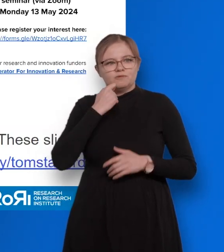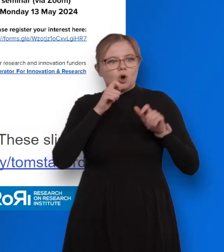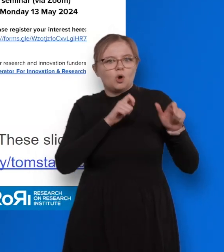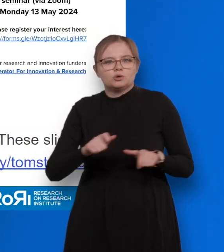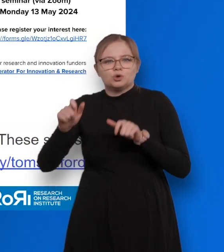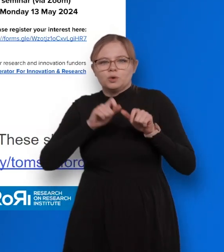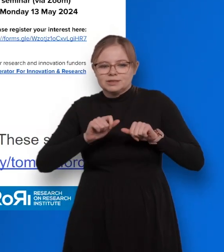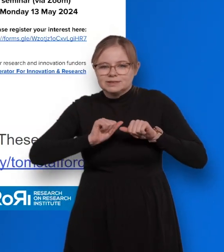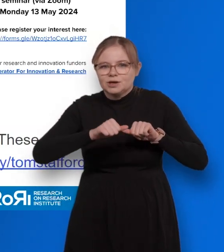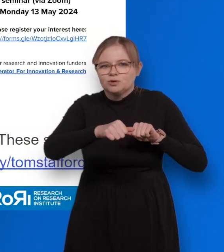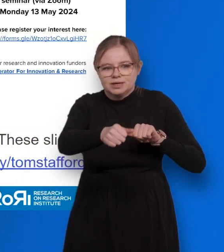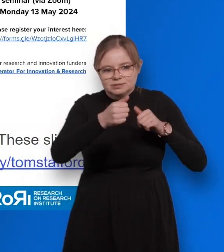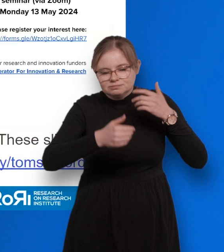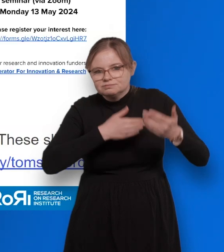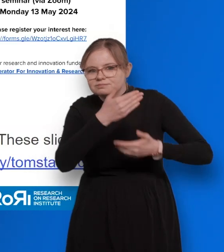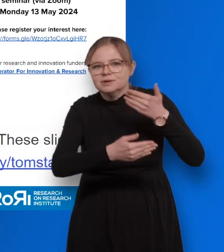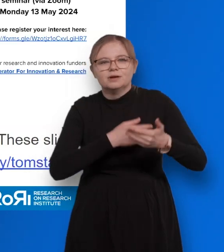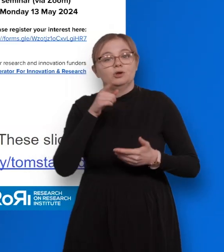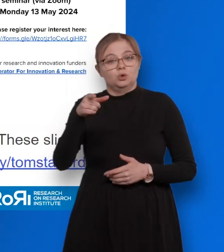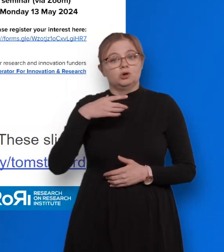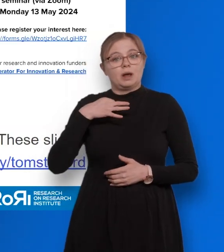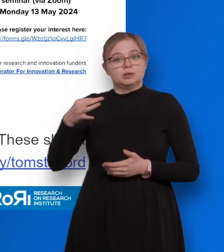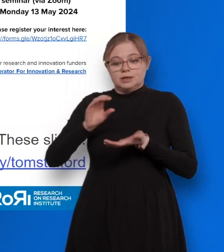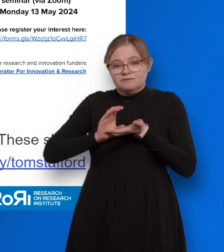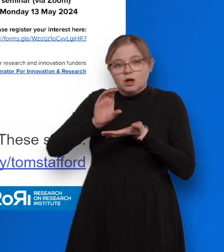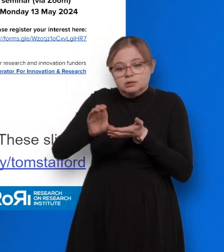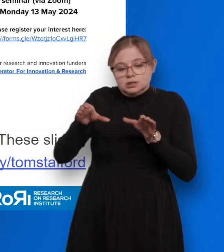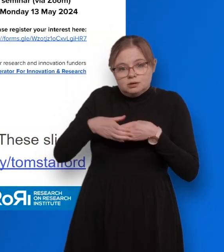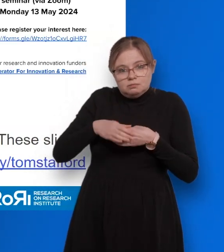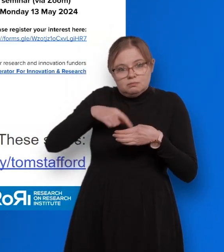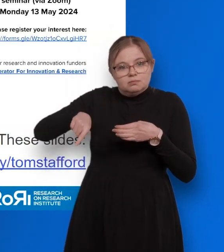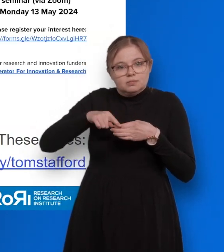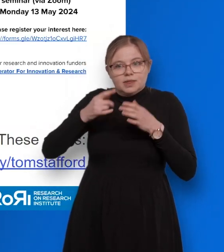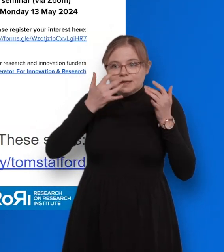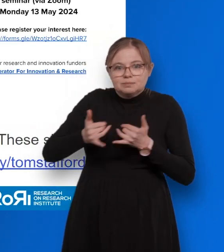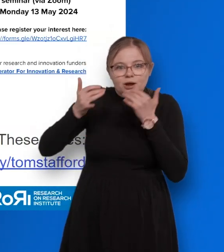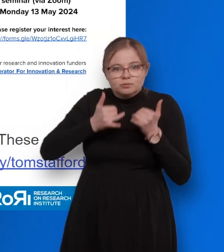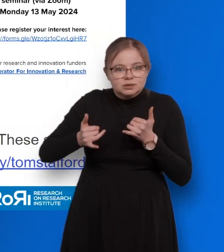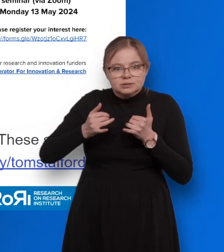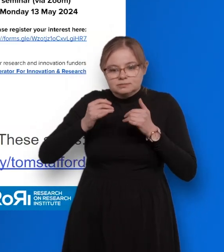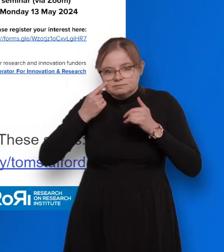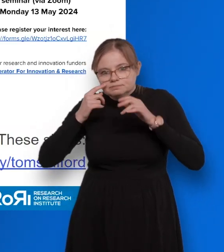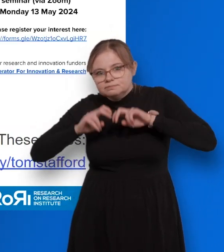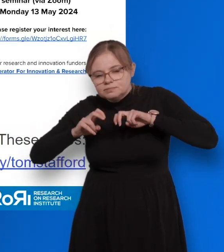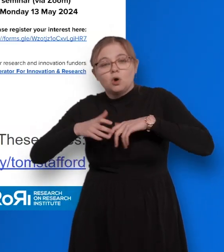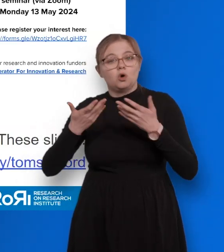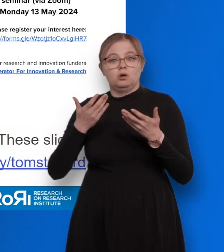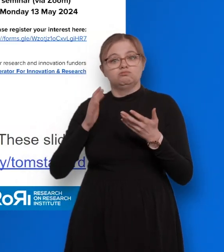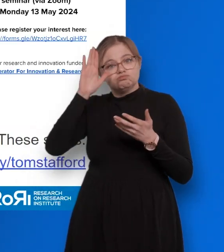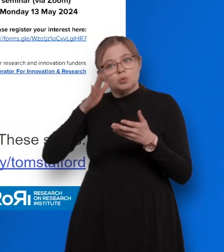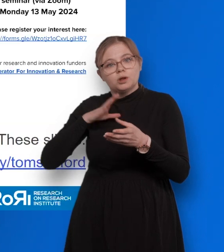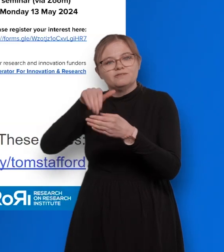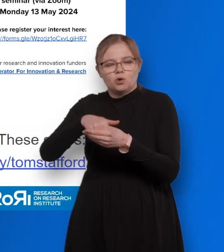an ongoing series. If you represent a funder who is doing experiments or wants to be involved in